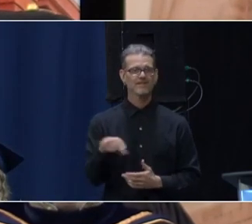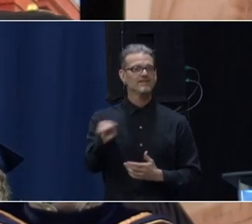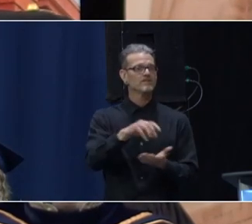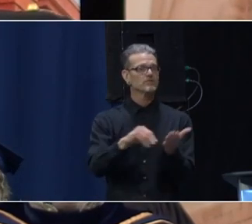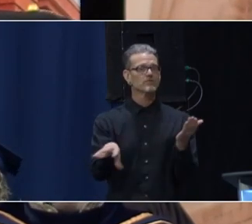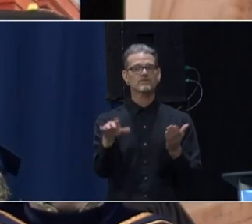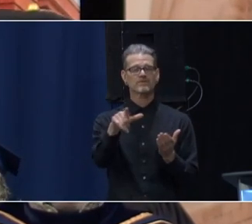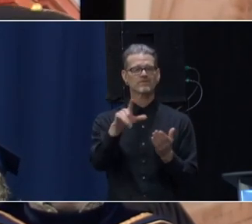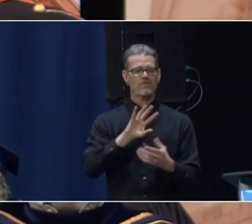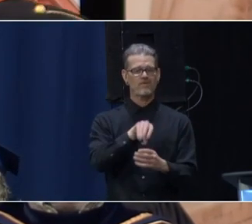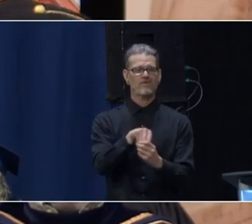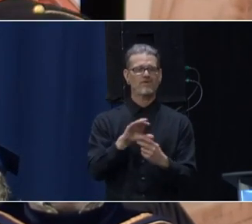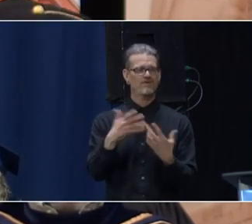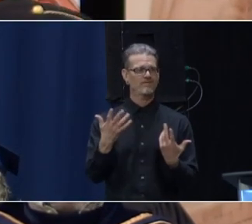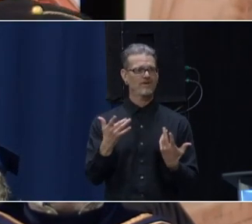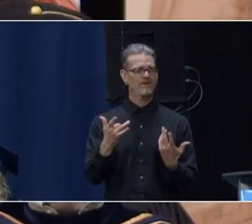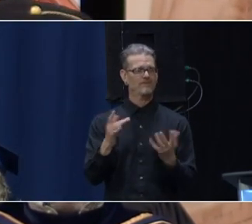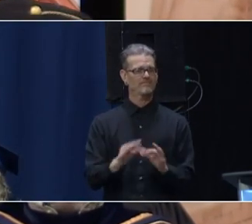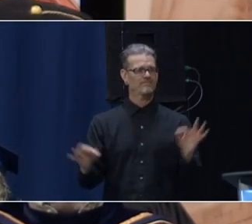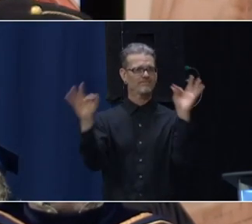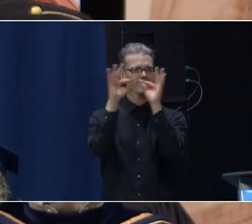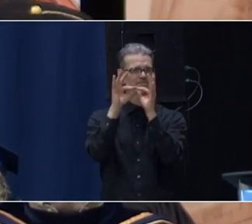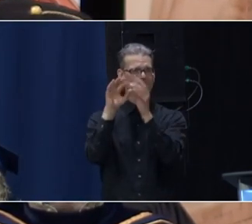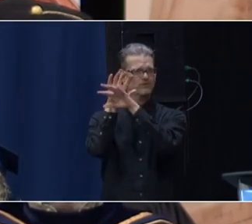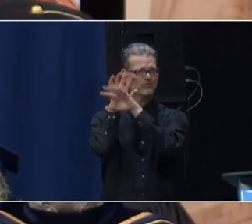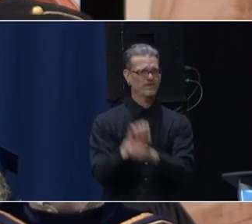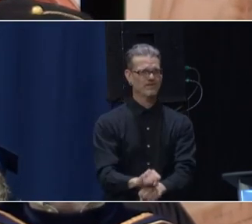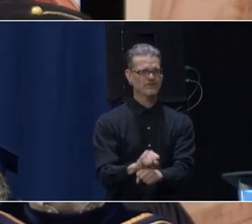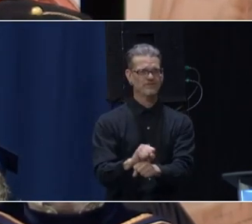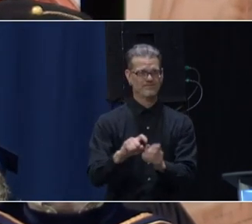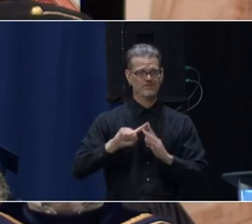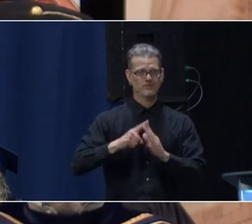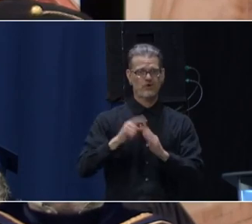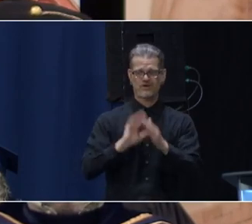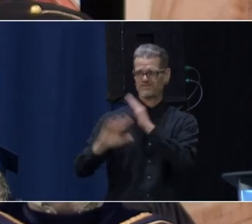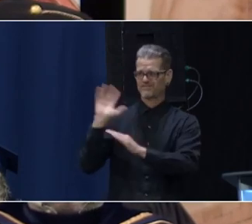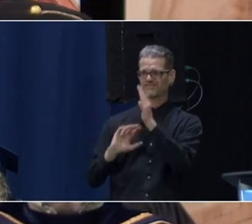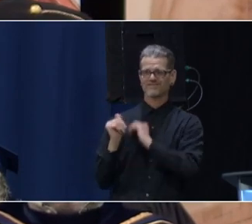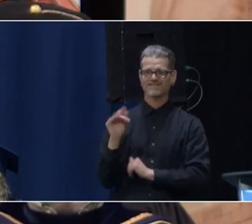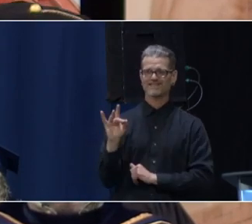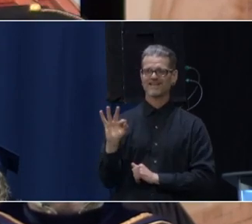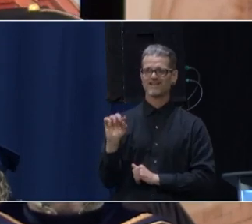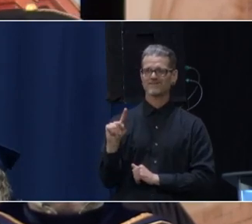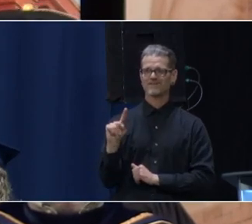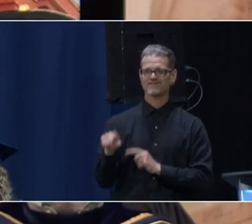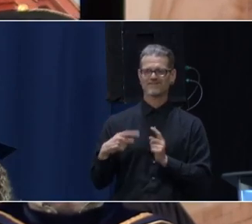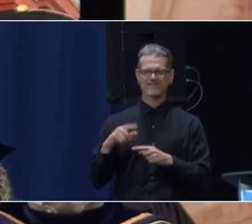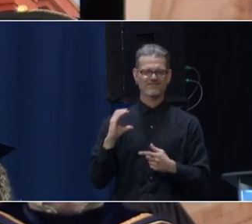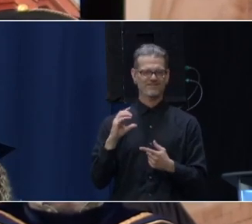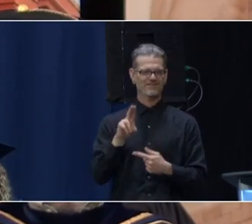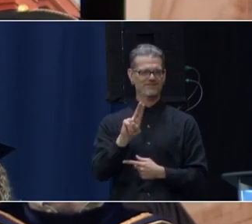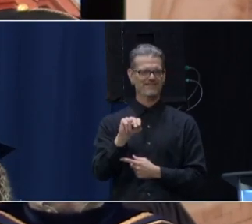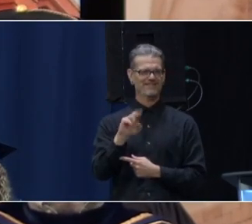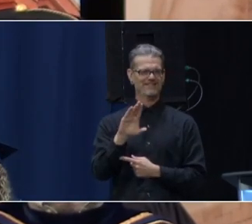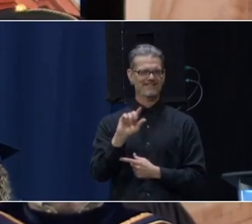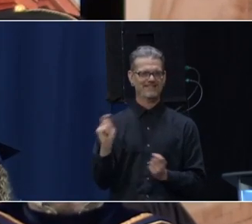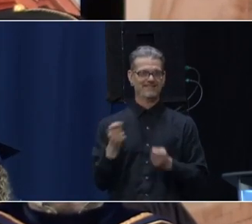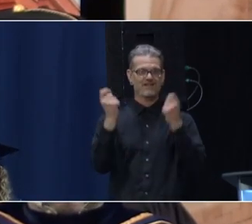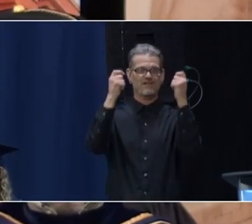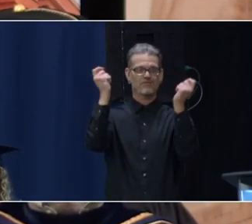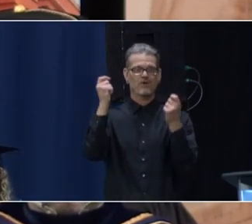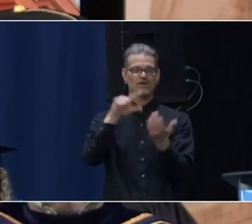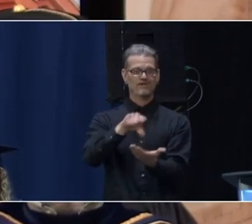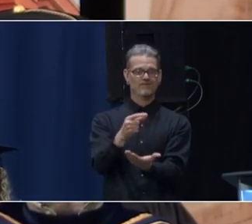of a noble tradition that dates back to 1891 when our institution celebrated commencement for the